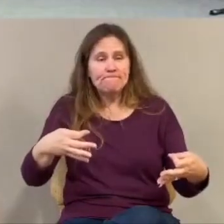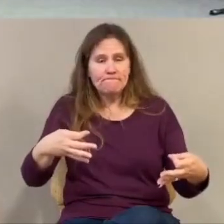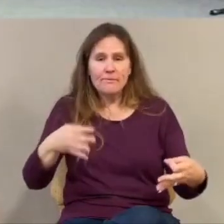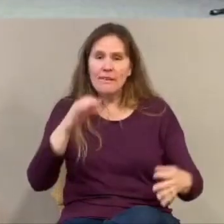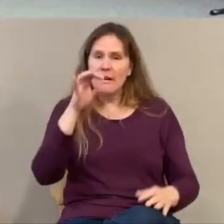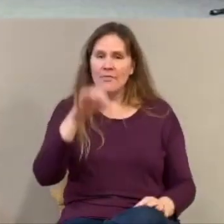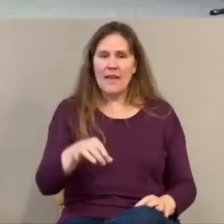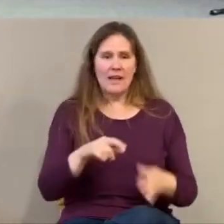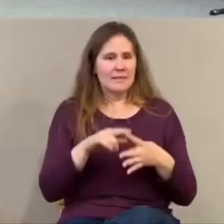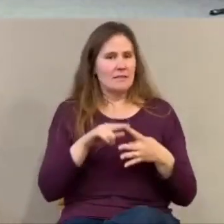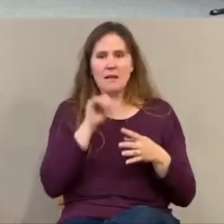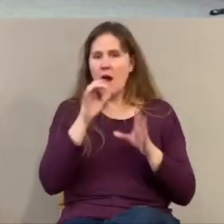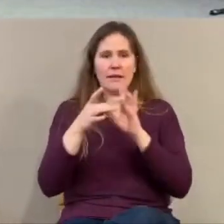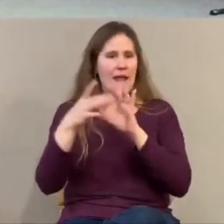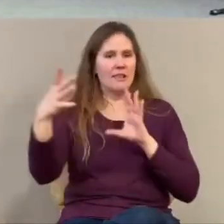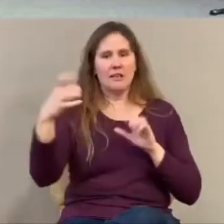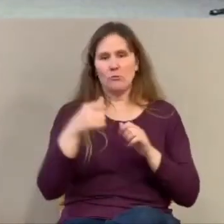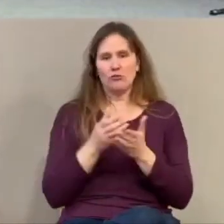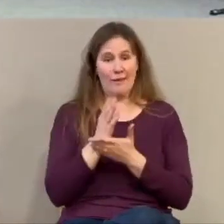that's an unalienable right.